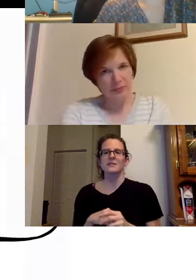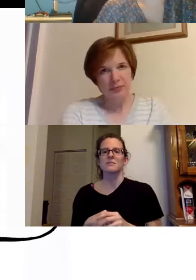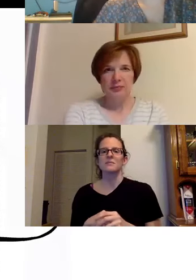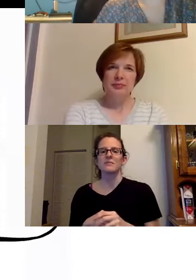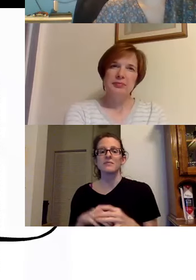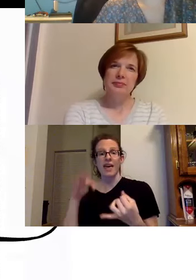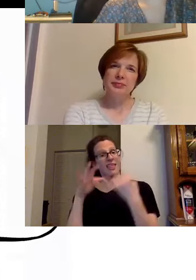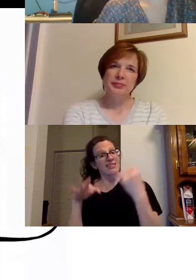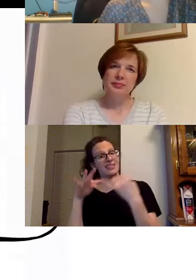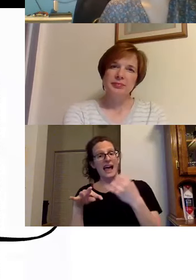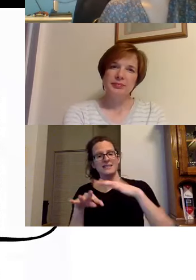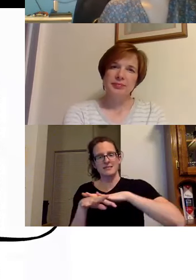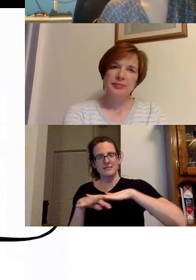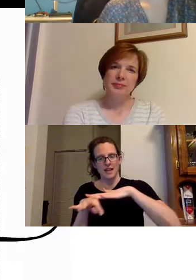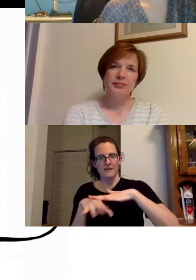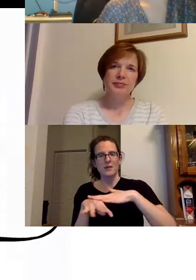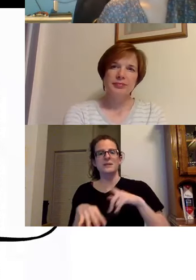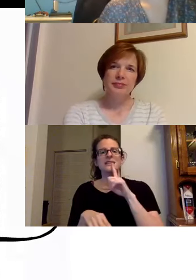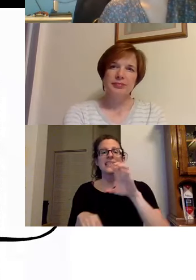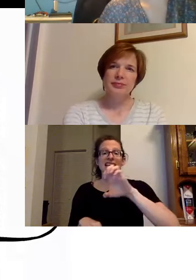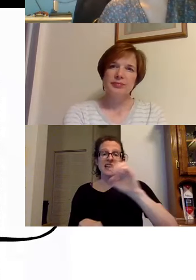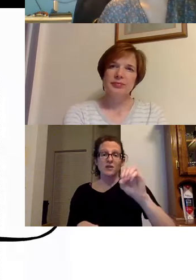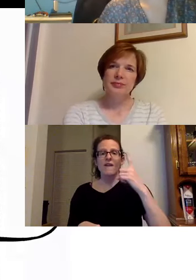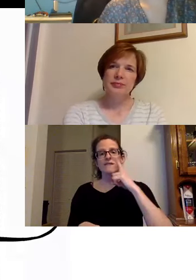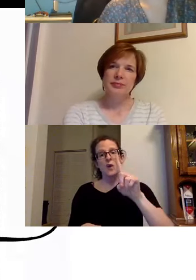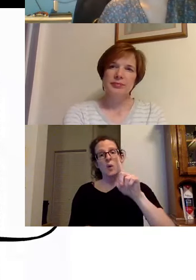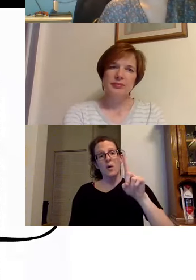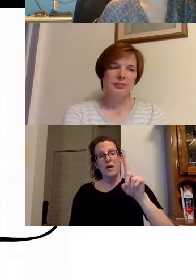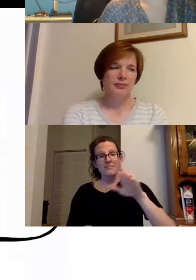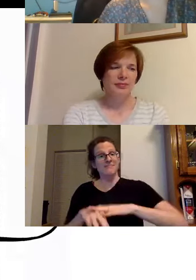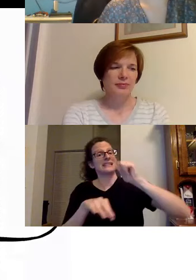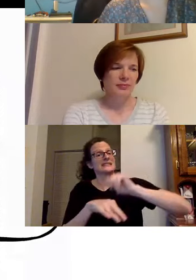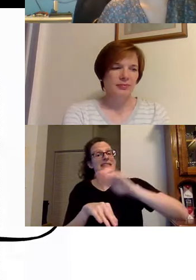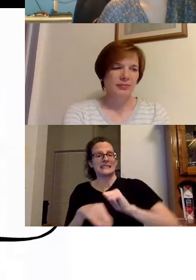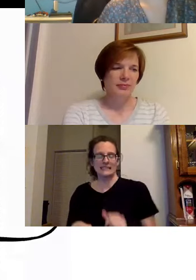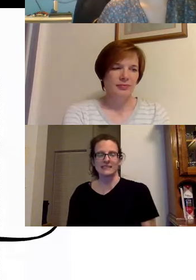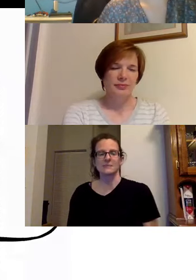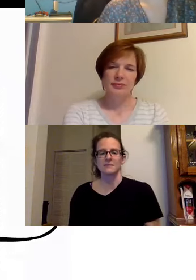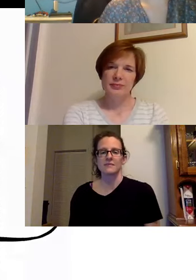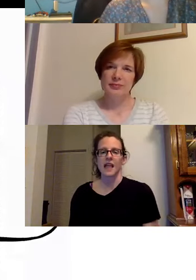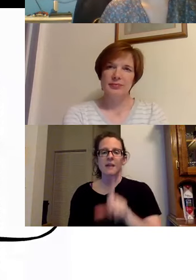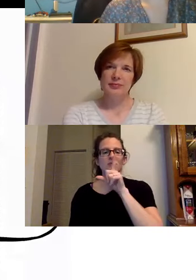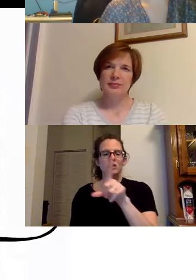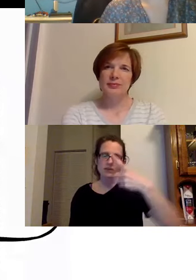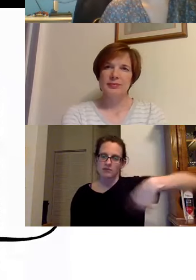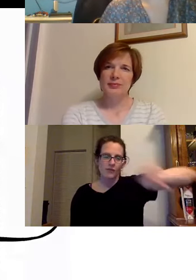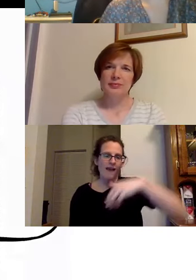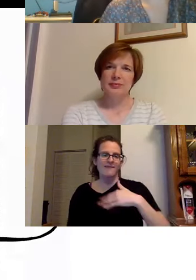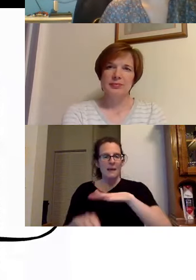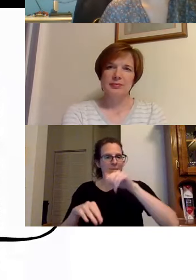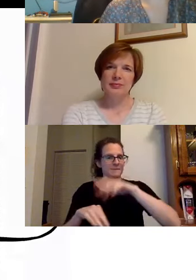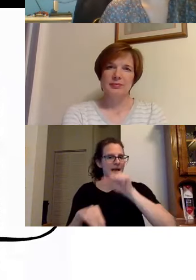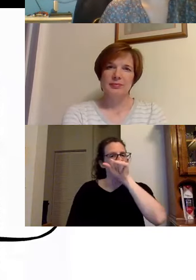part I want to touch on is essential oils and pets. So I'm sure we have some pet lovers here,